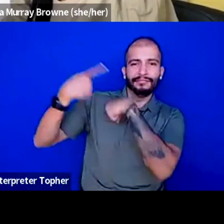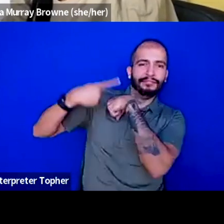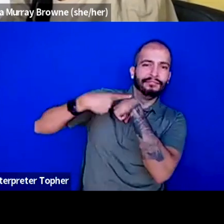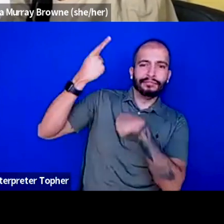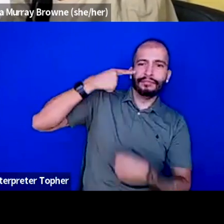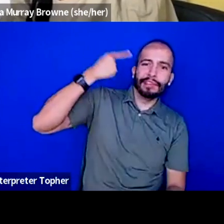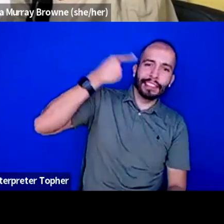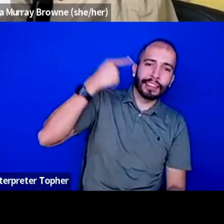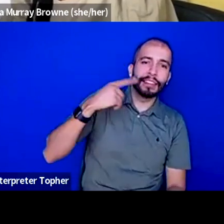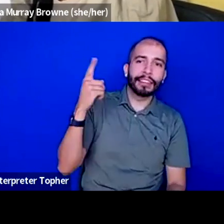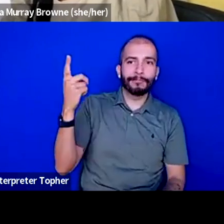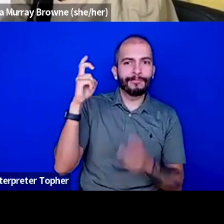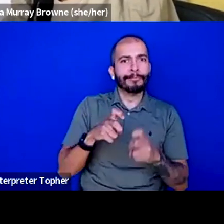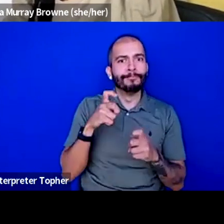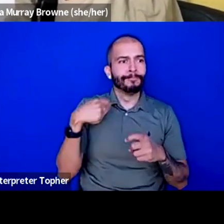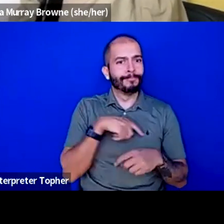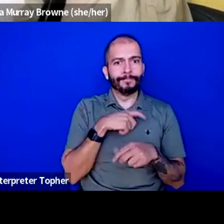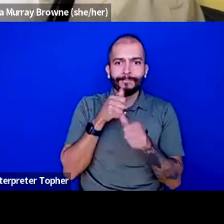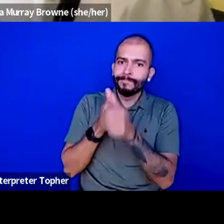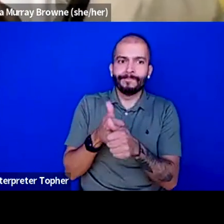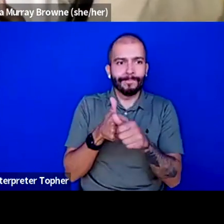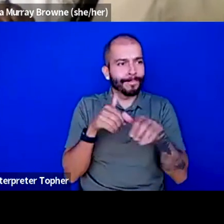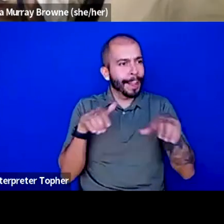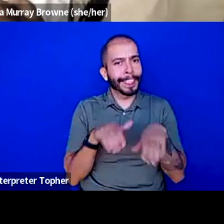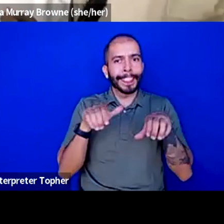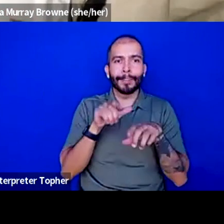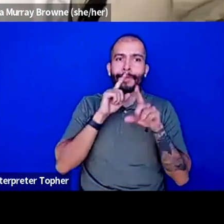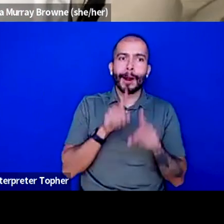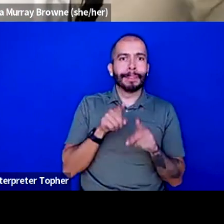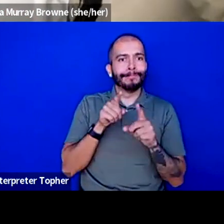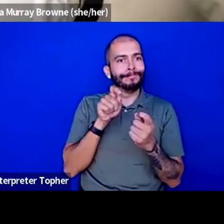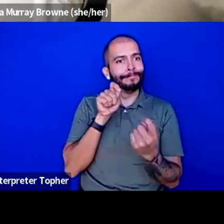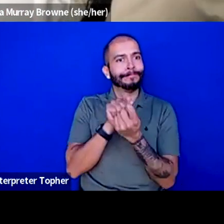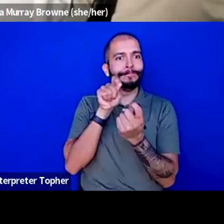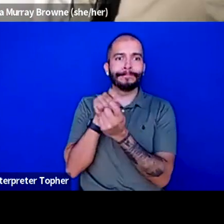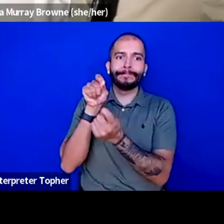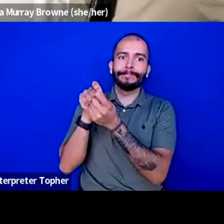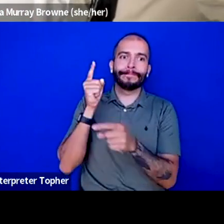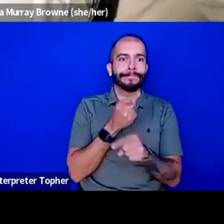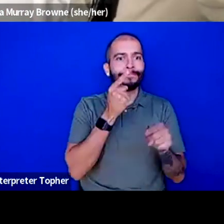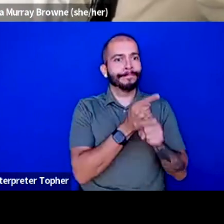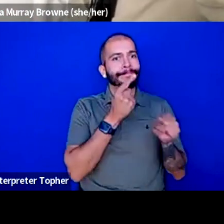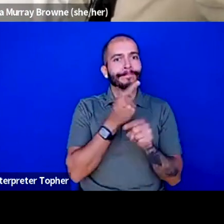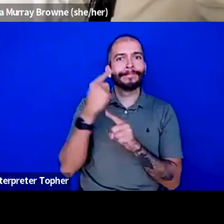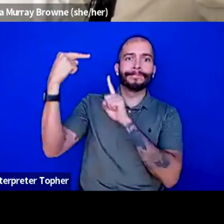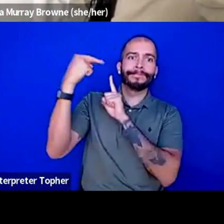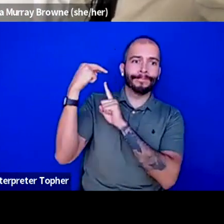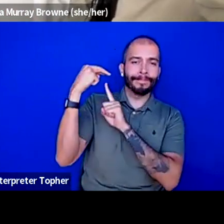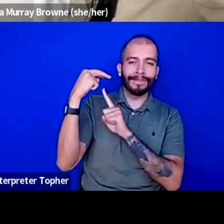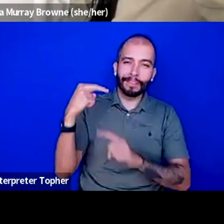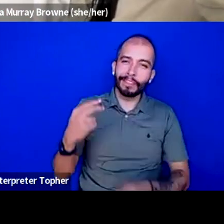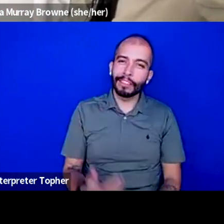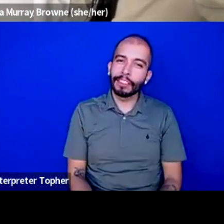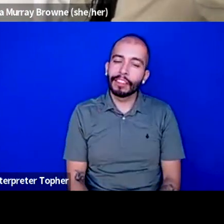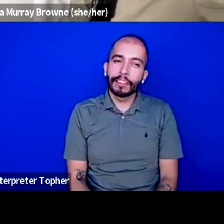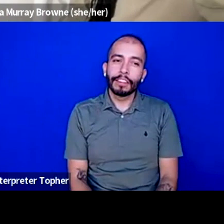we expect as appropriate. So sort of from the kind of like front end position, I think about